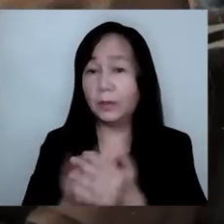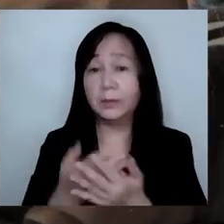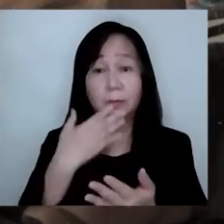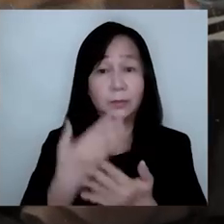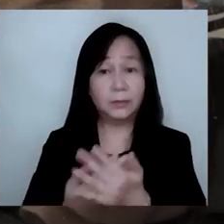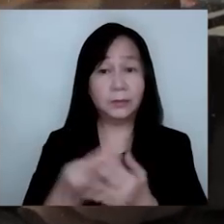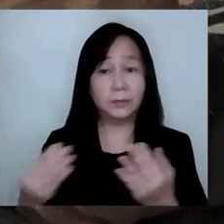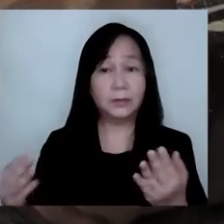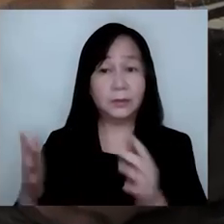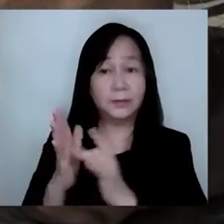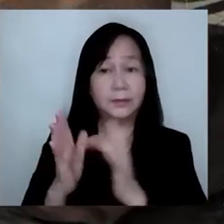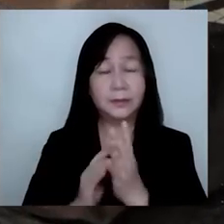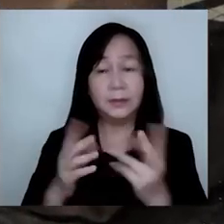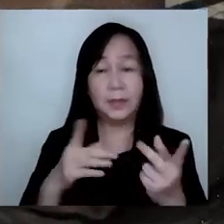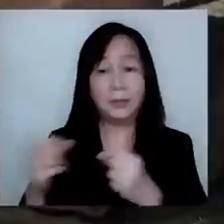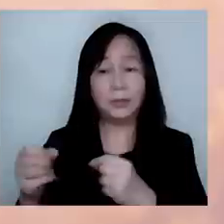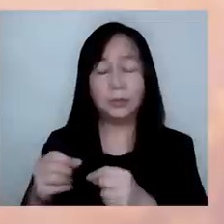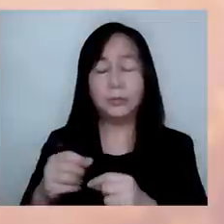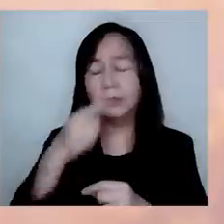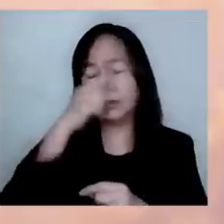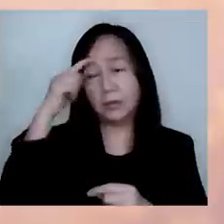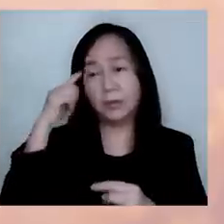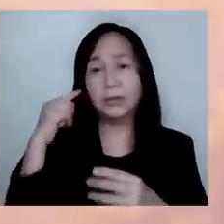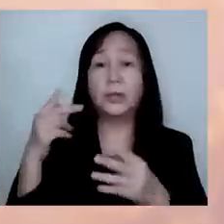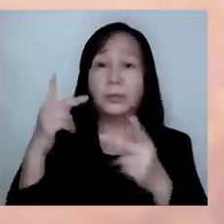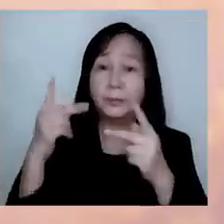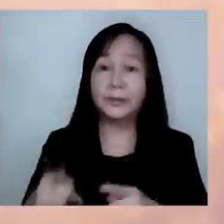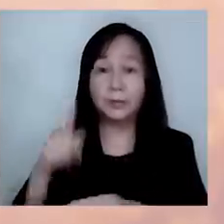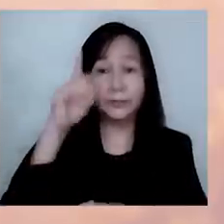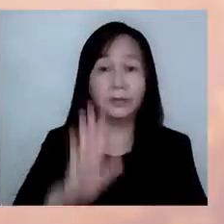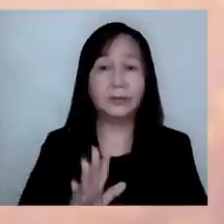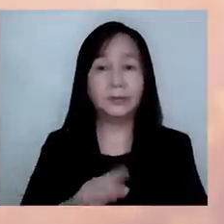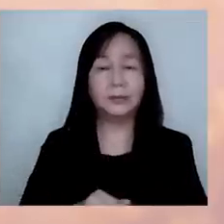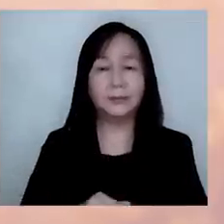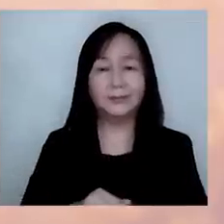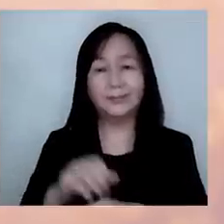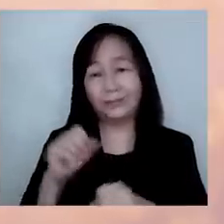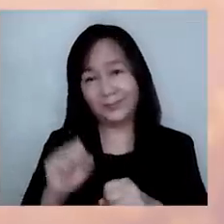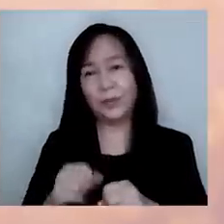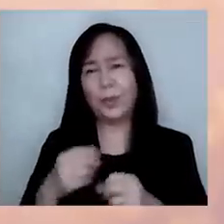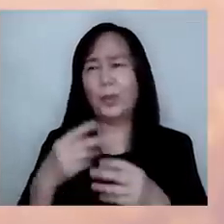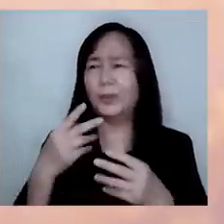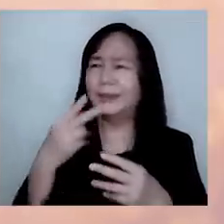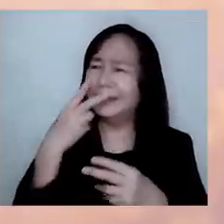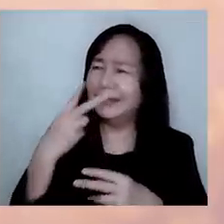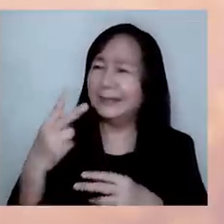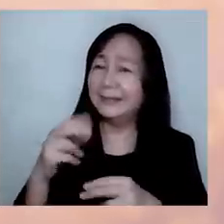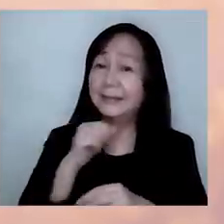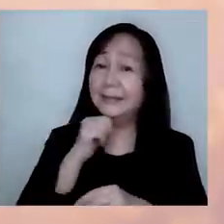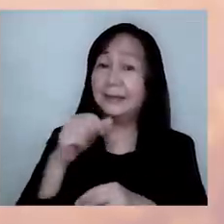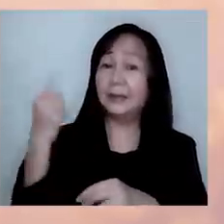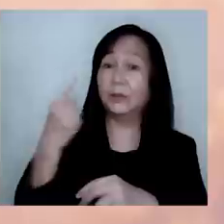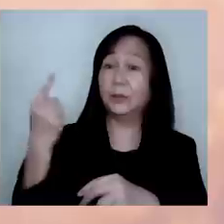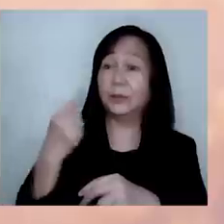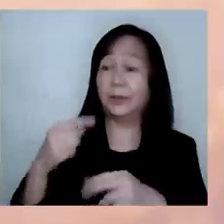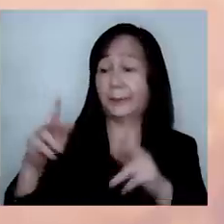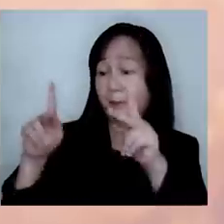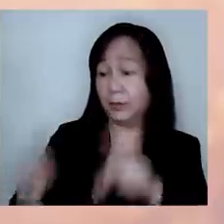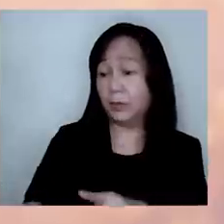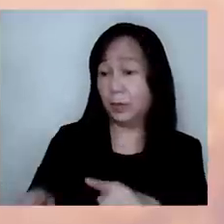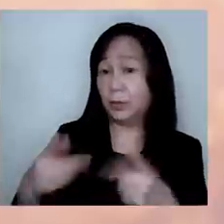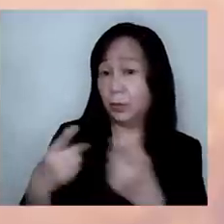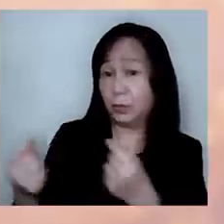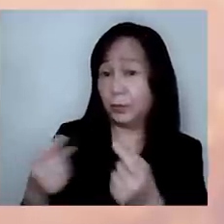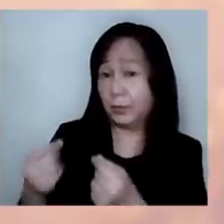to the presence of God so he saw not just a human being doing something good but